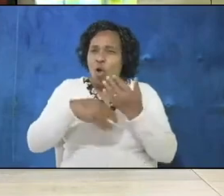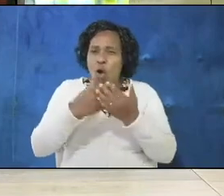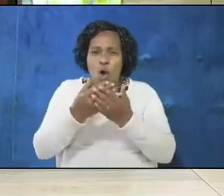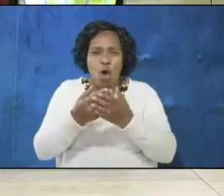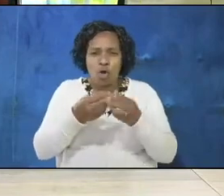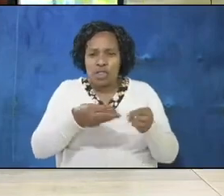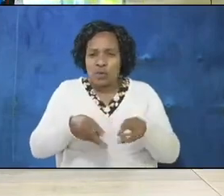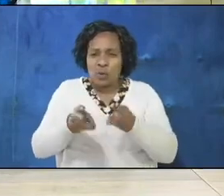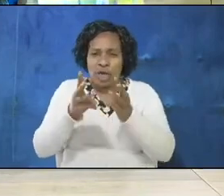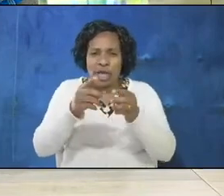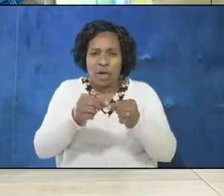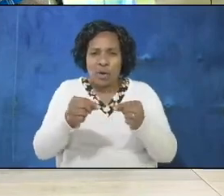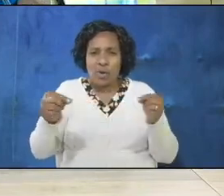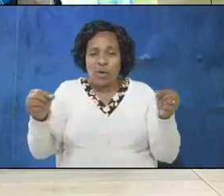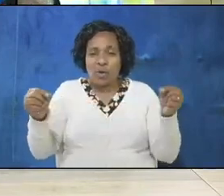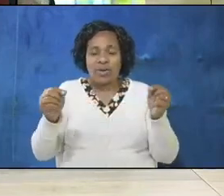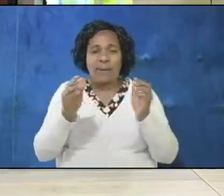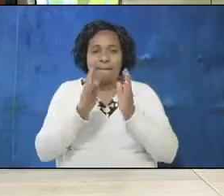the way.